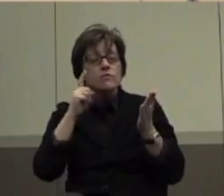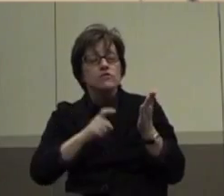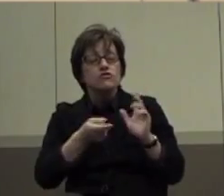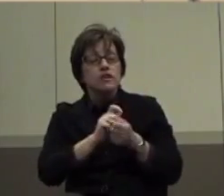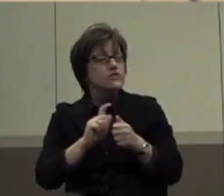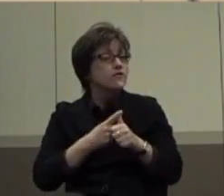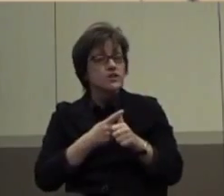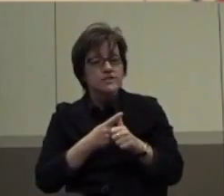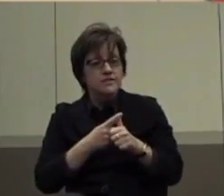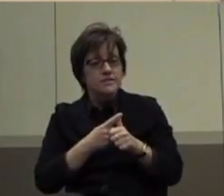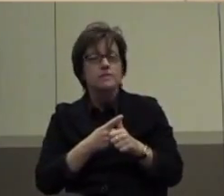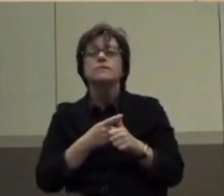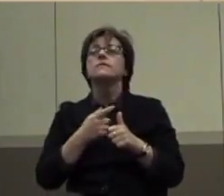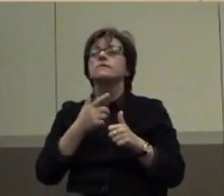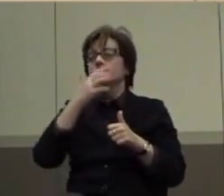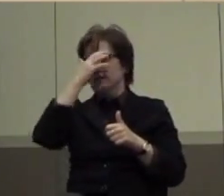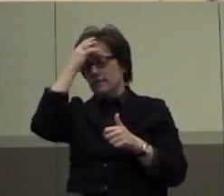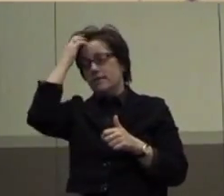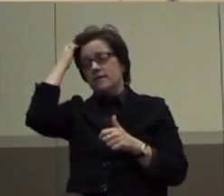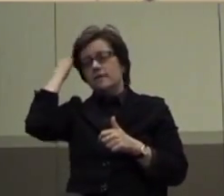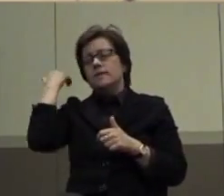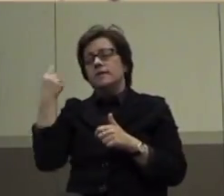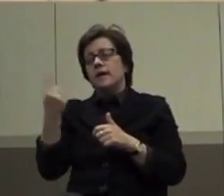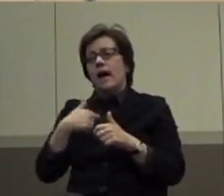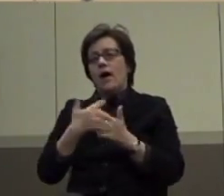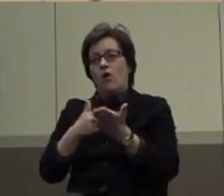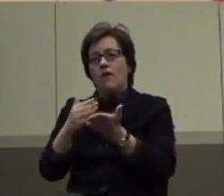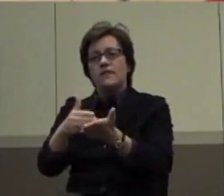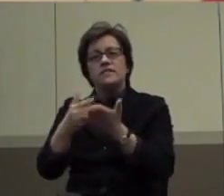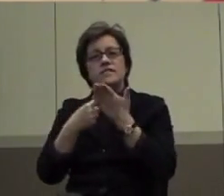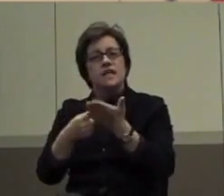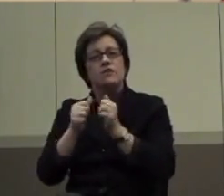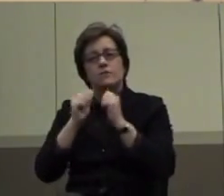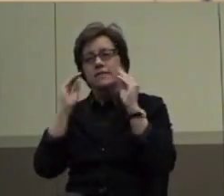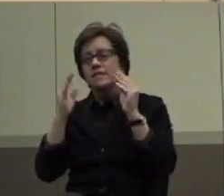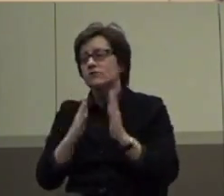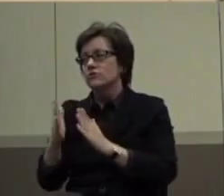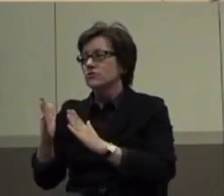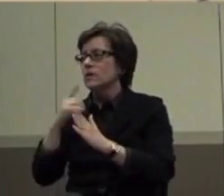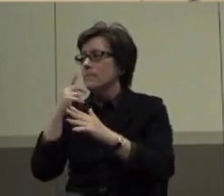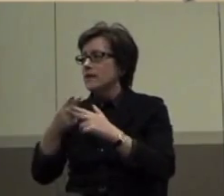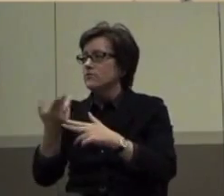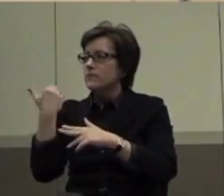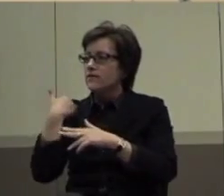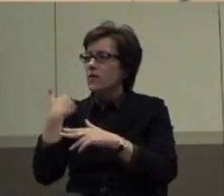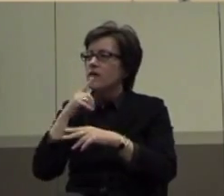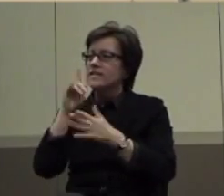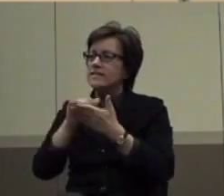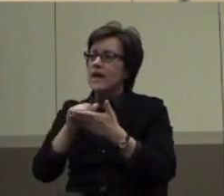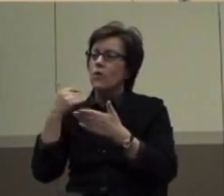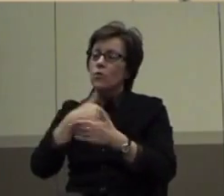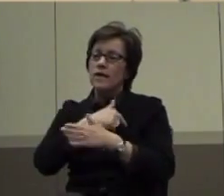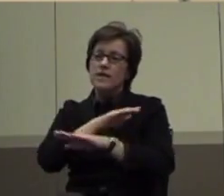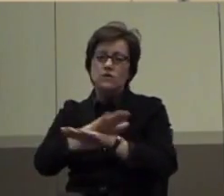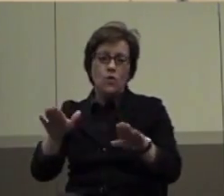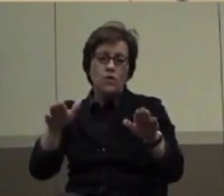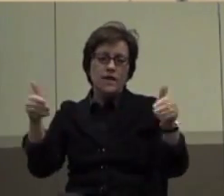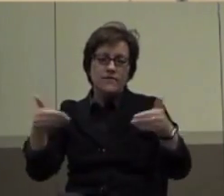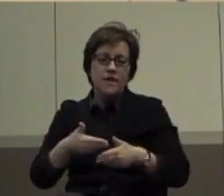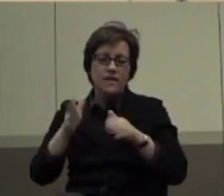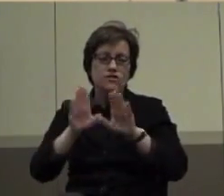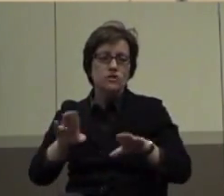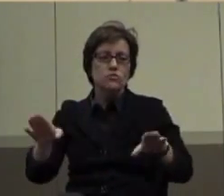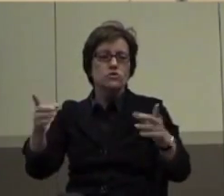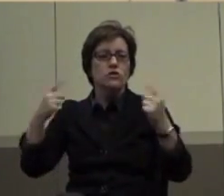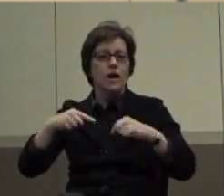And again, one of the things that I oftentimes talk with teachers about is that, and we've mentioned this before, is the fact that we don't invite children to come